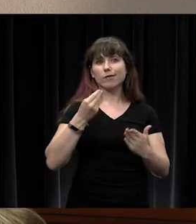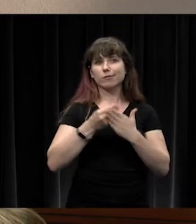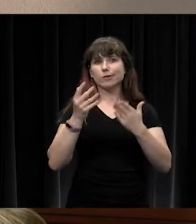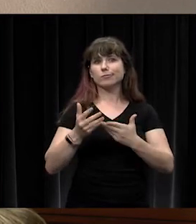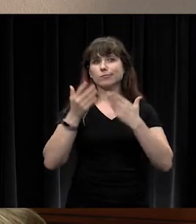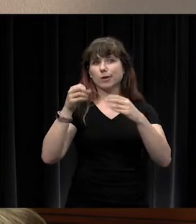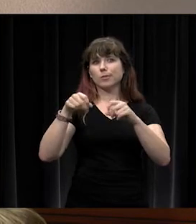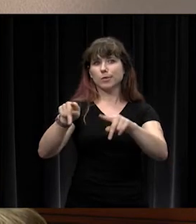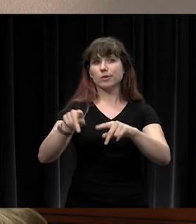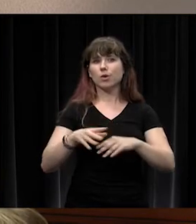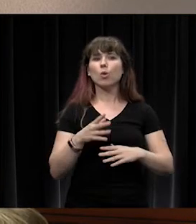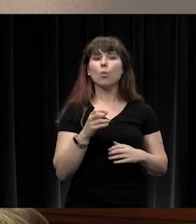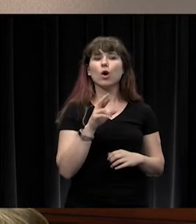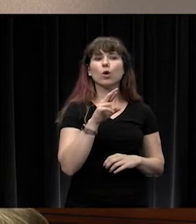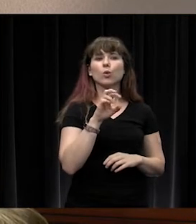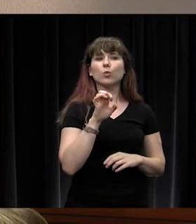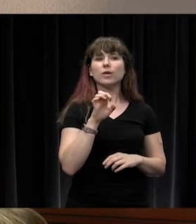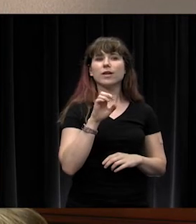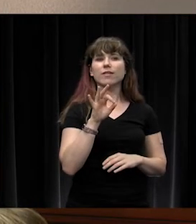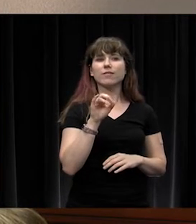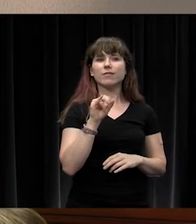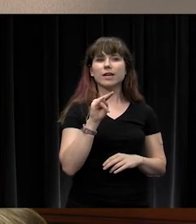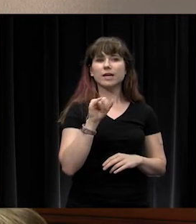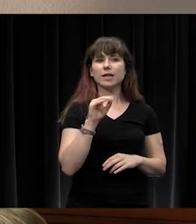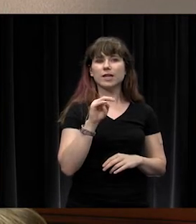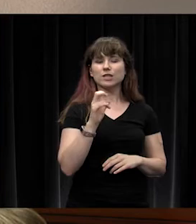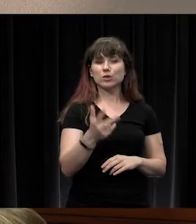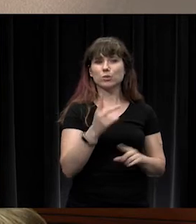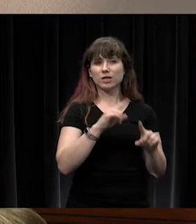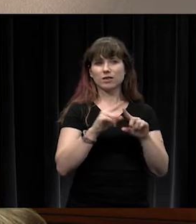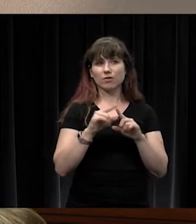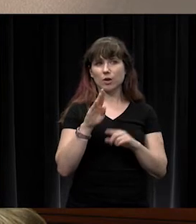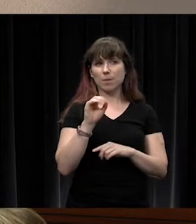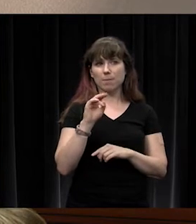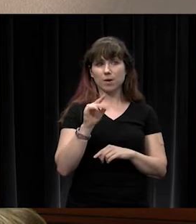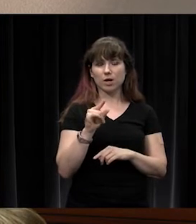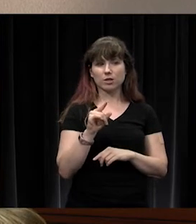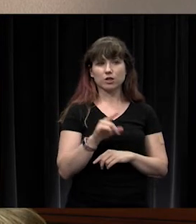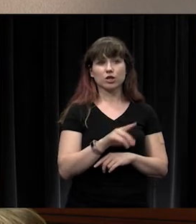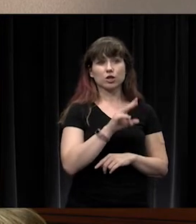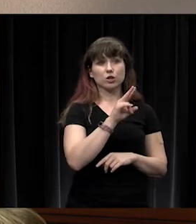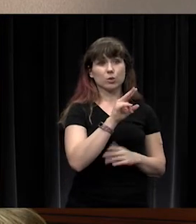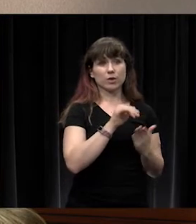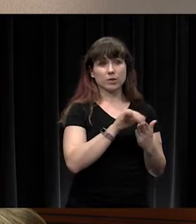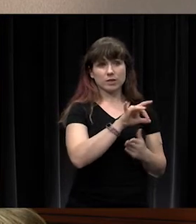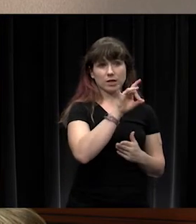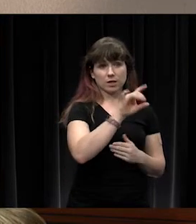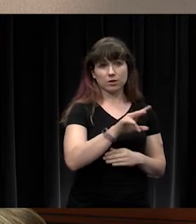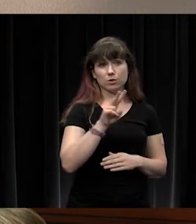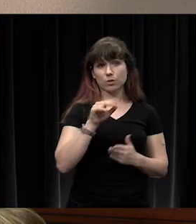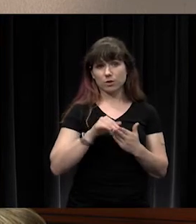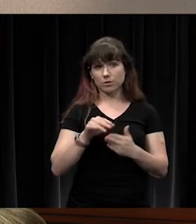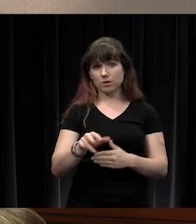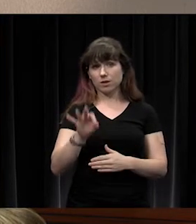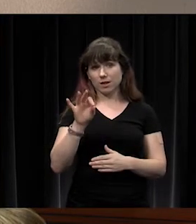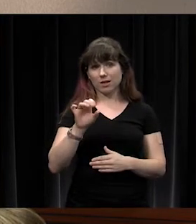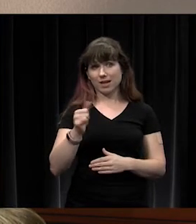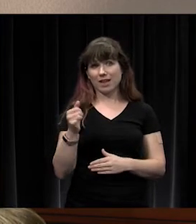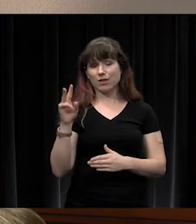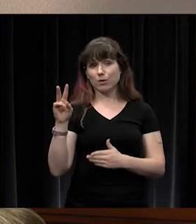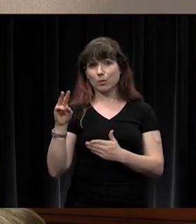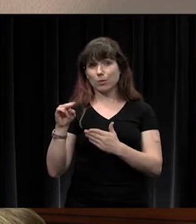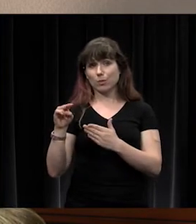also looking at refinancing three different series of bonds, the 2008, 2009, and a portion or all of the 13 C